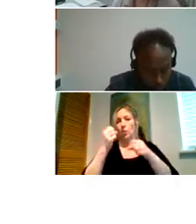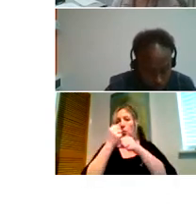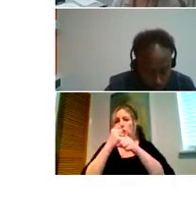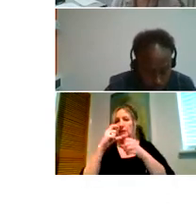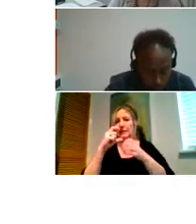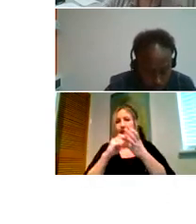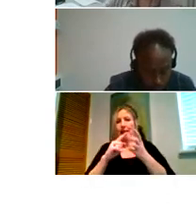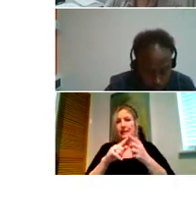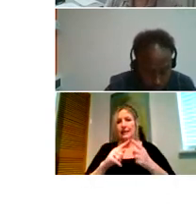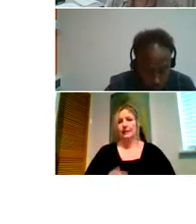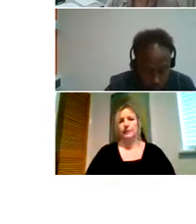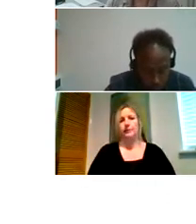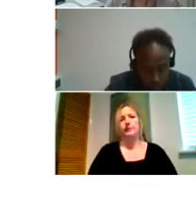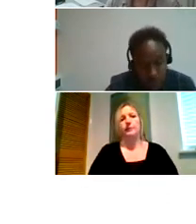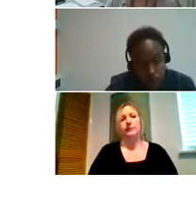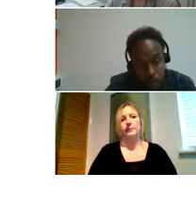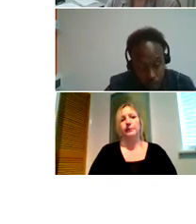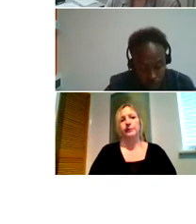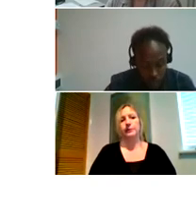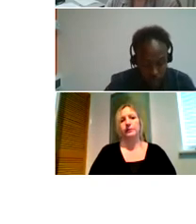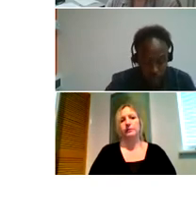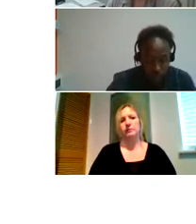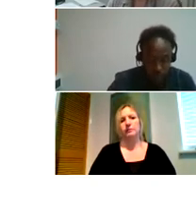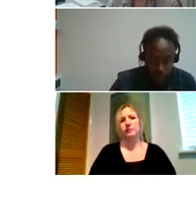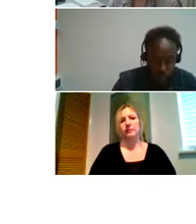levels. Now, the levels are based on